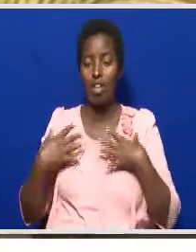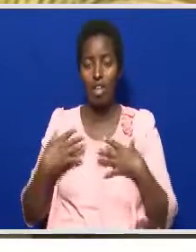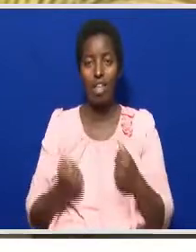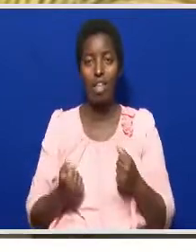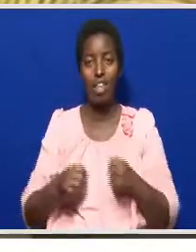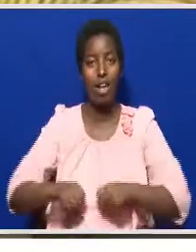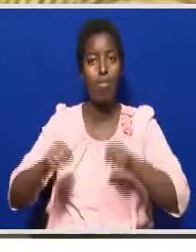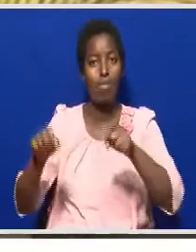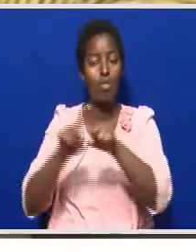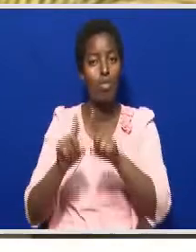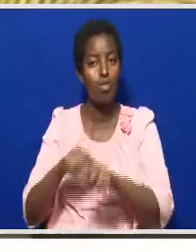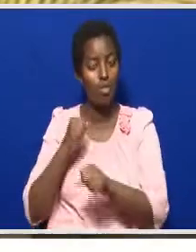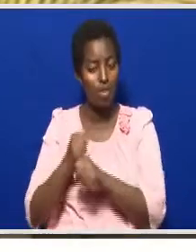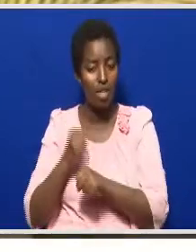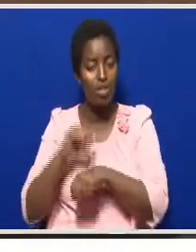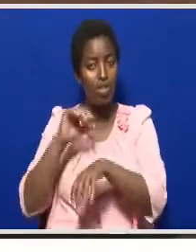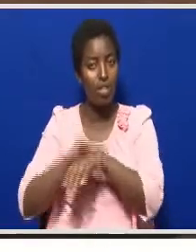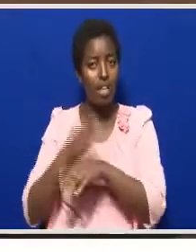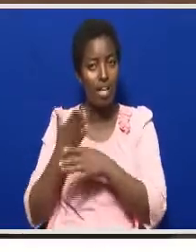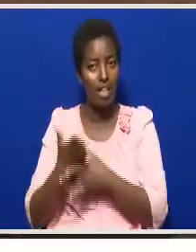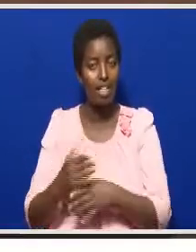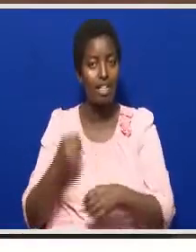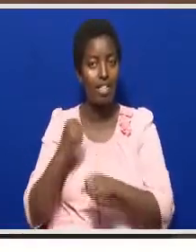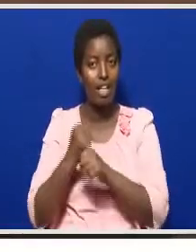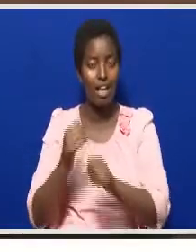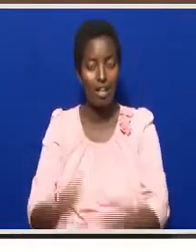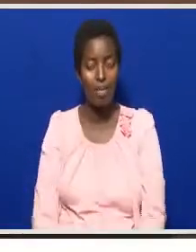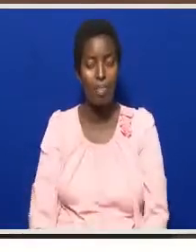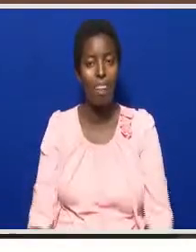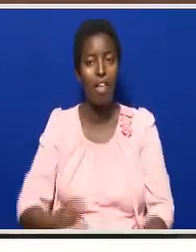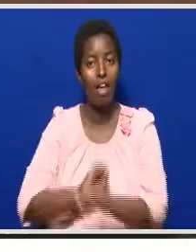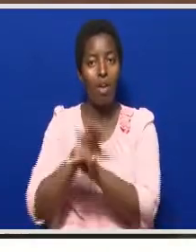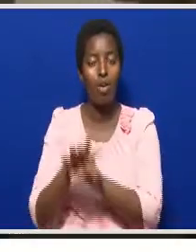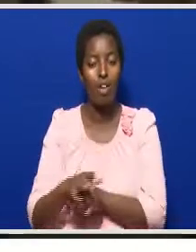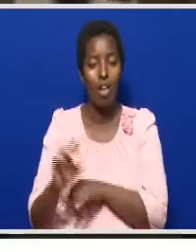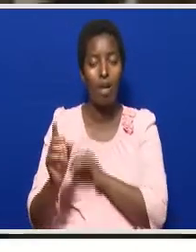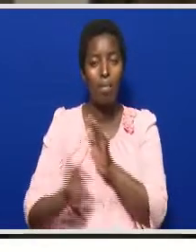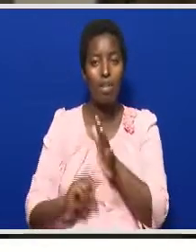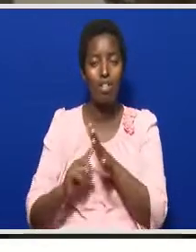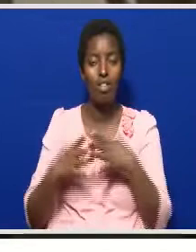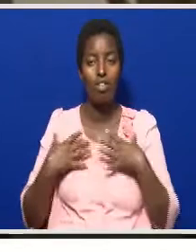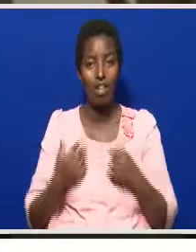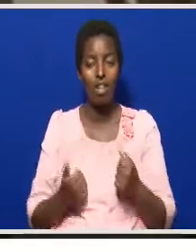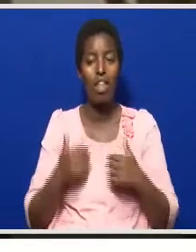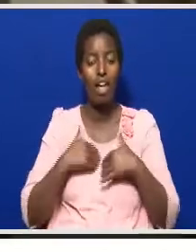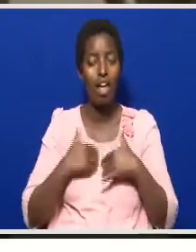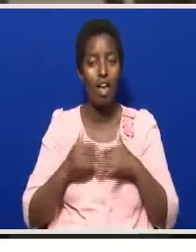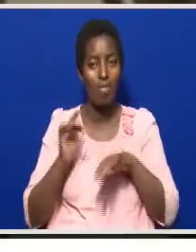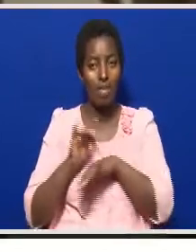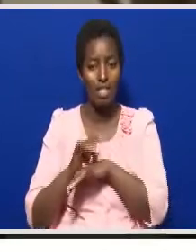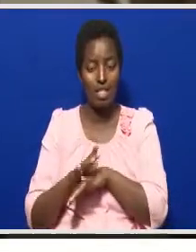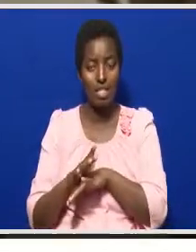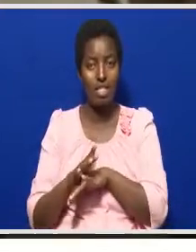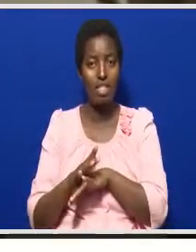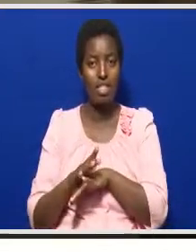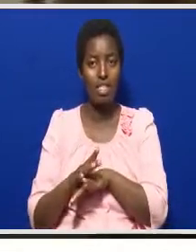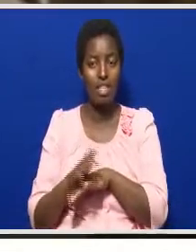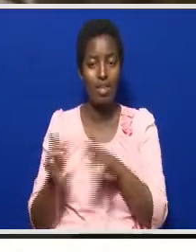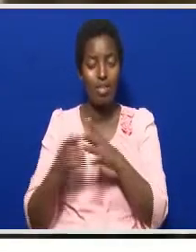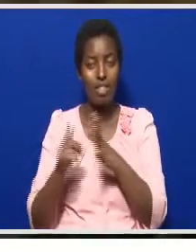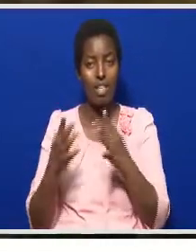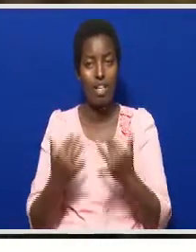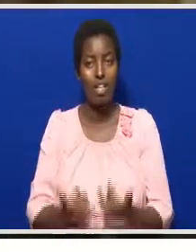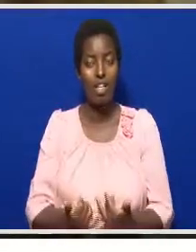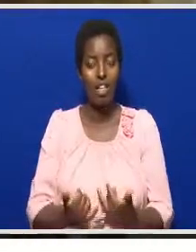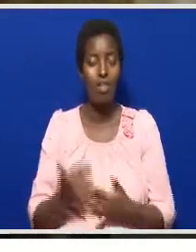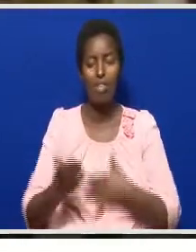chairman who also worked to have this done. The COVID protocols that the Ministry of Health has already said. So as we start now, we